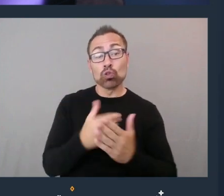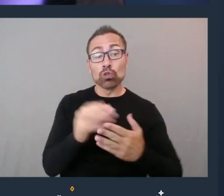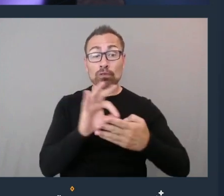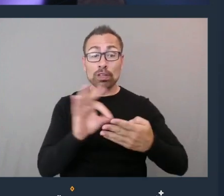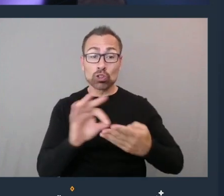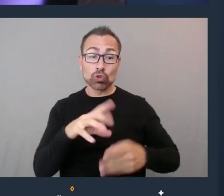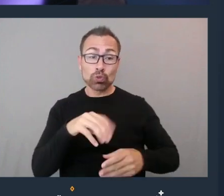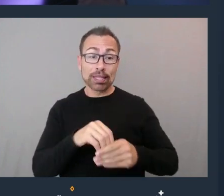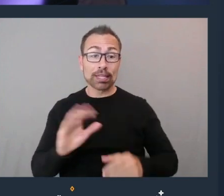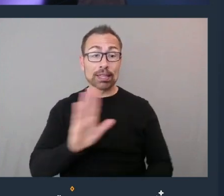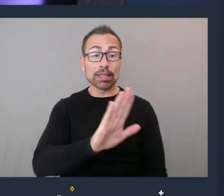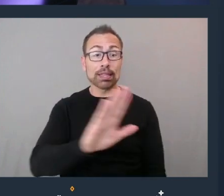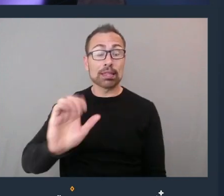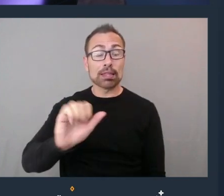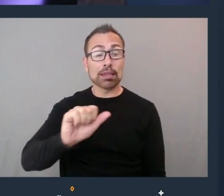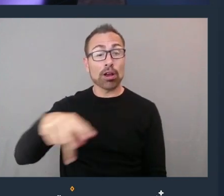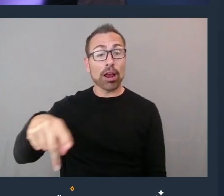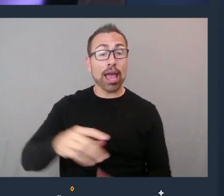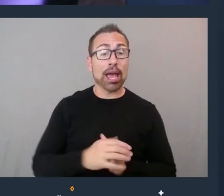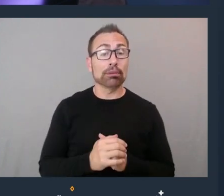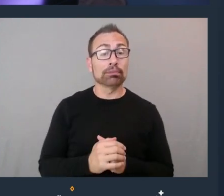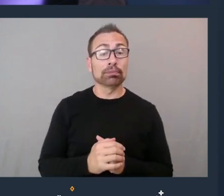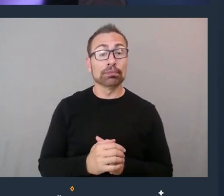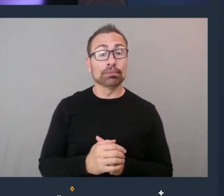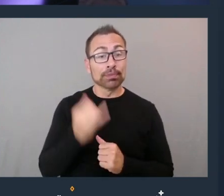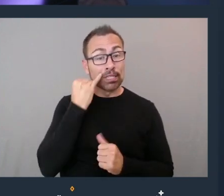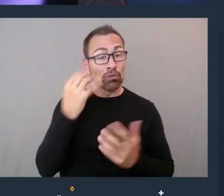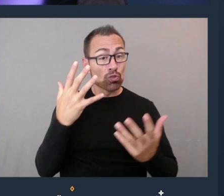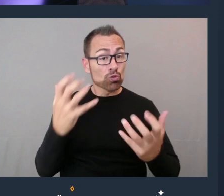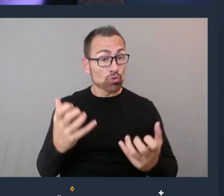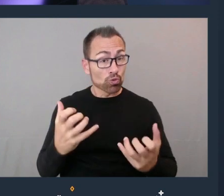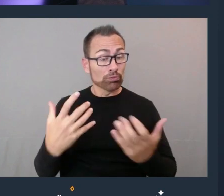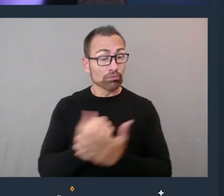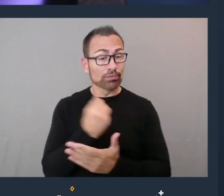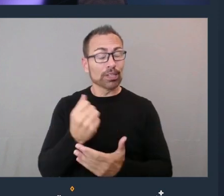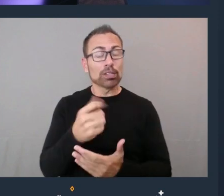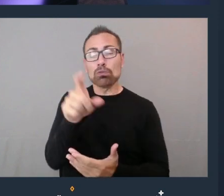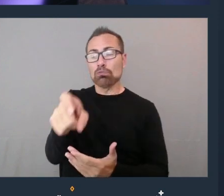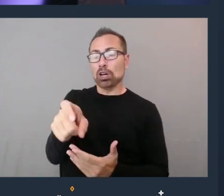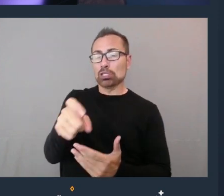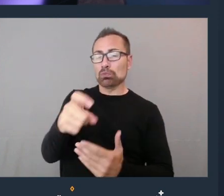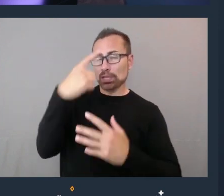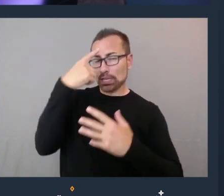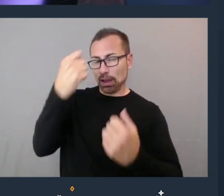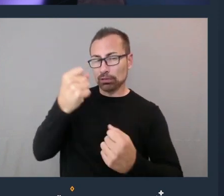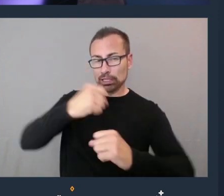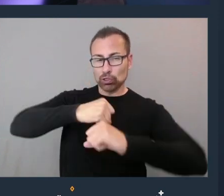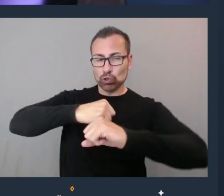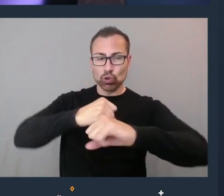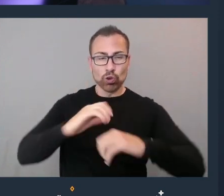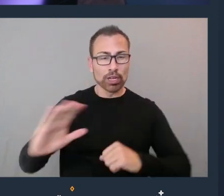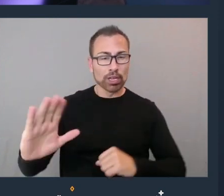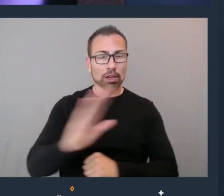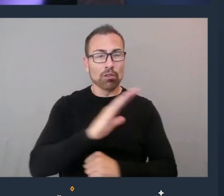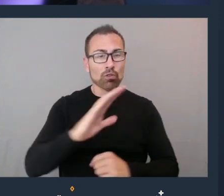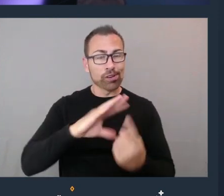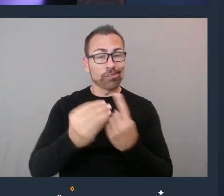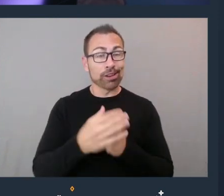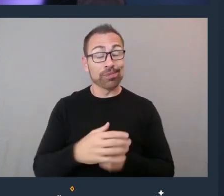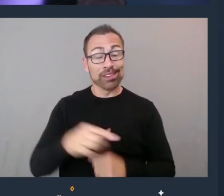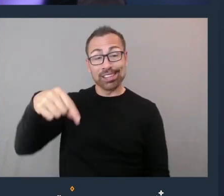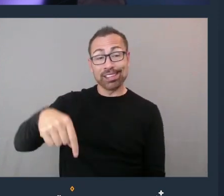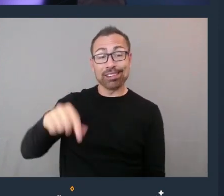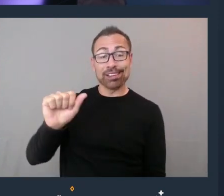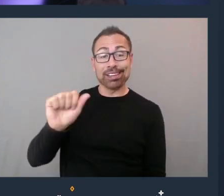these opportunities with data, you must be confident in the security of your environment. And of course, at AWS, security has long been our most important priority, and